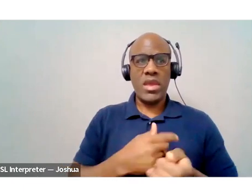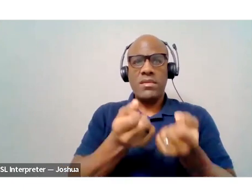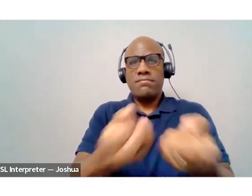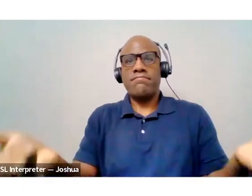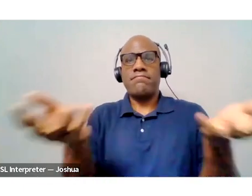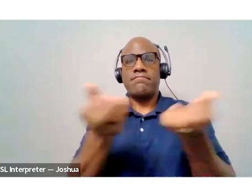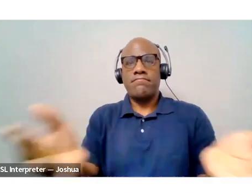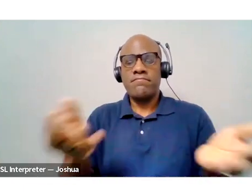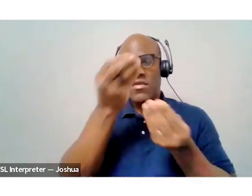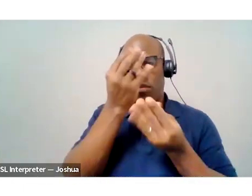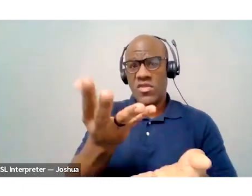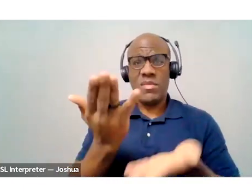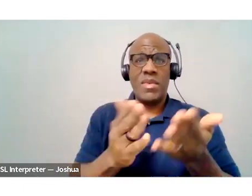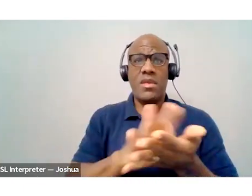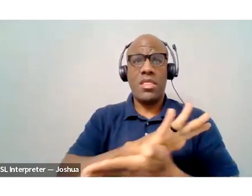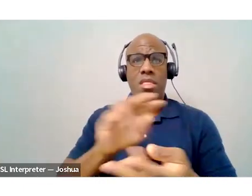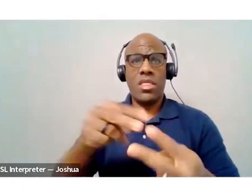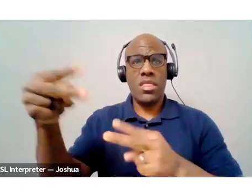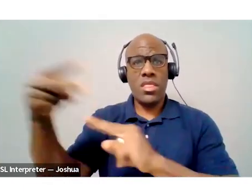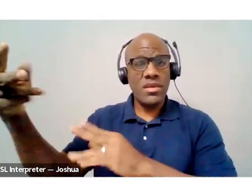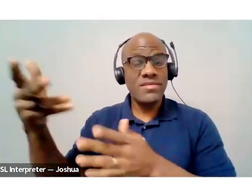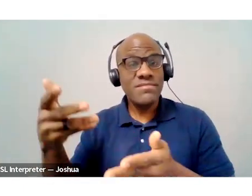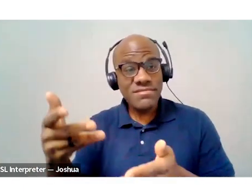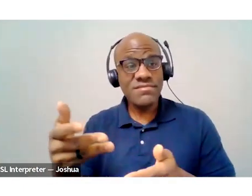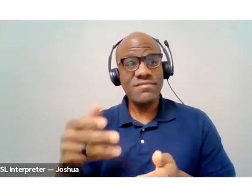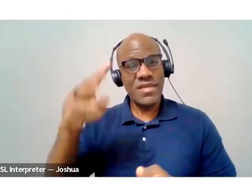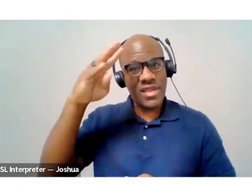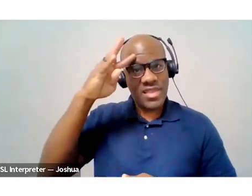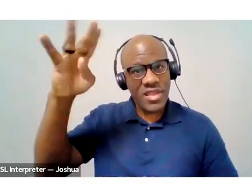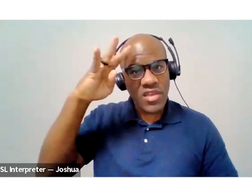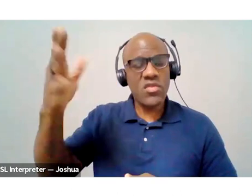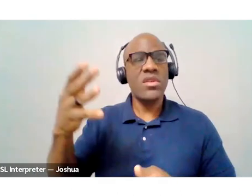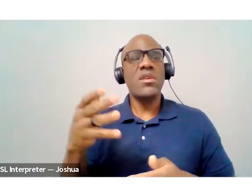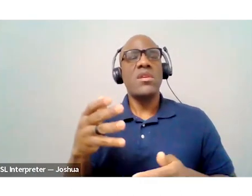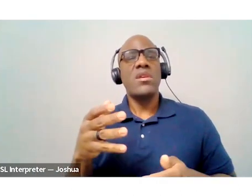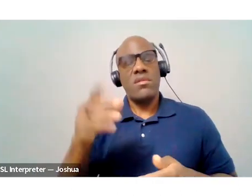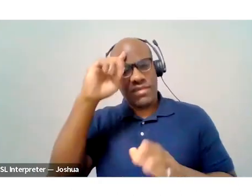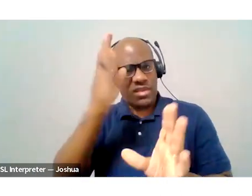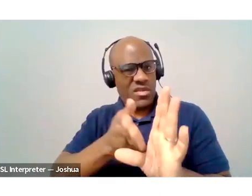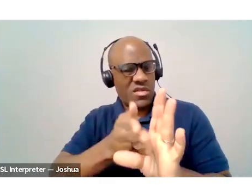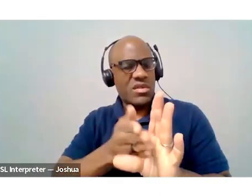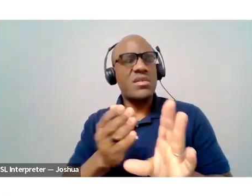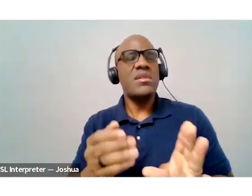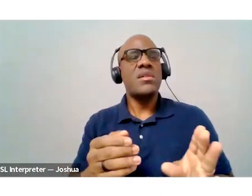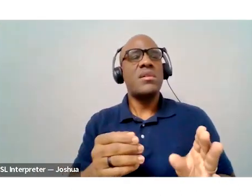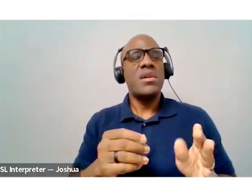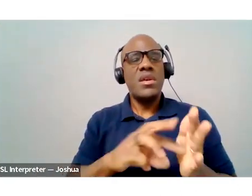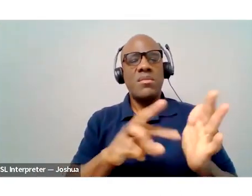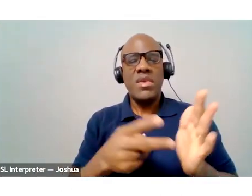maybe misattributed, and psychologically what it means to be in this atmosphere